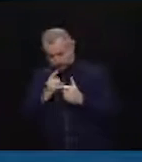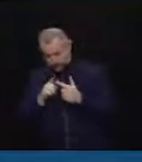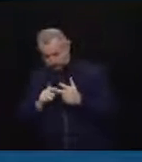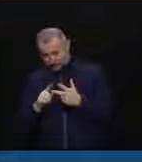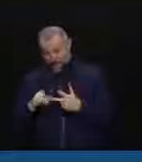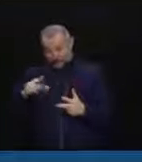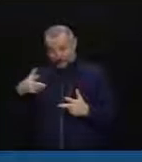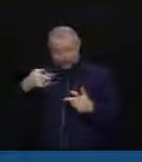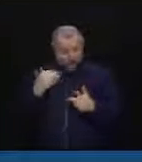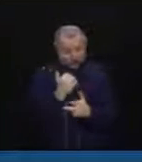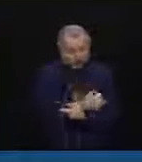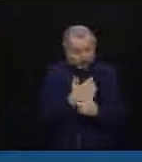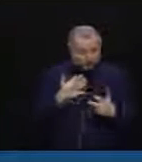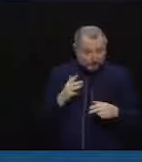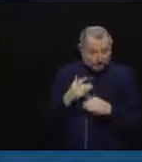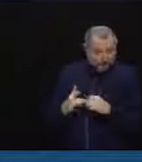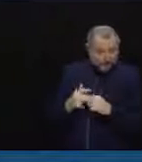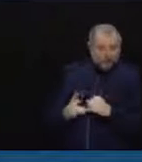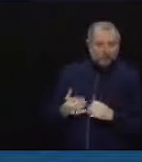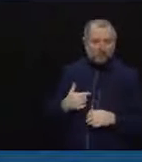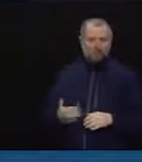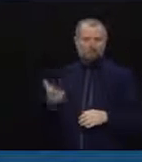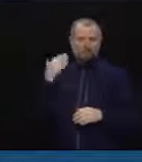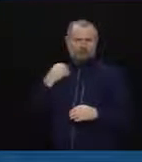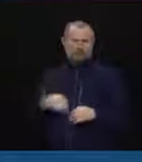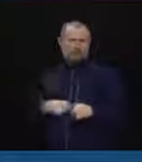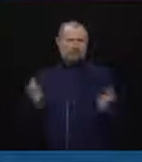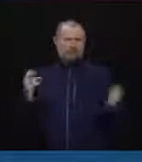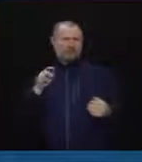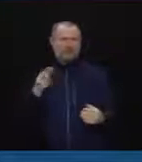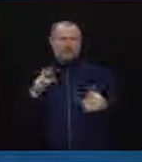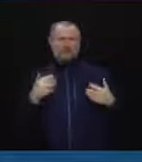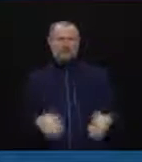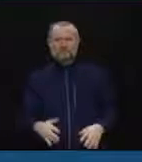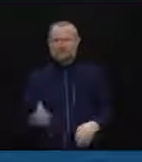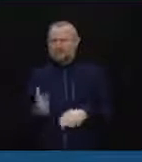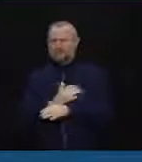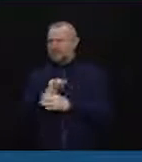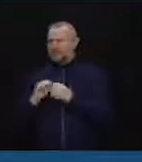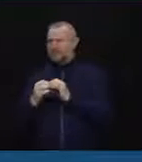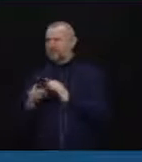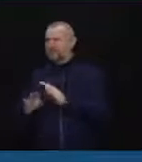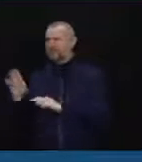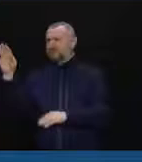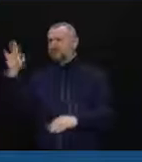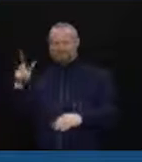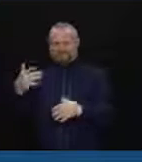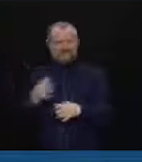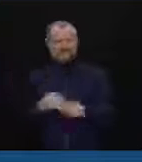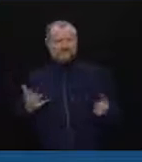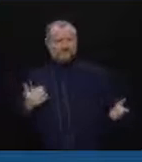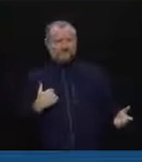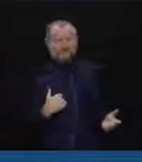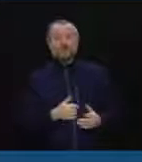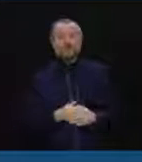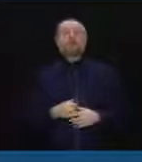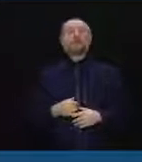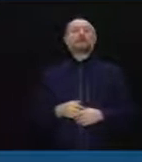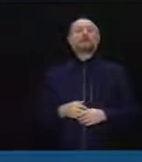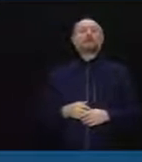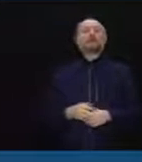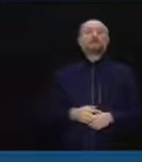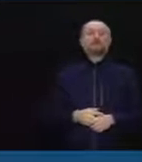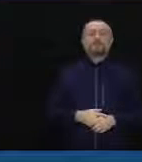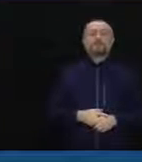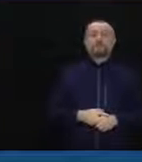back in November before all of this even hit. So focus of ours, nursing homes. The vaccine, I mentioned before, we can do better. We're going to